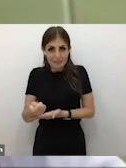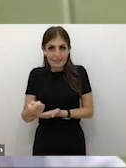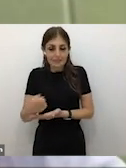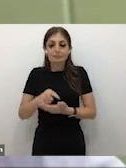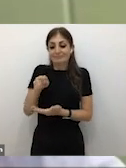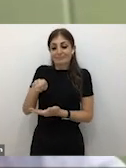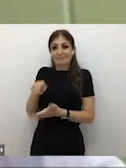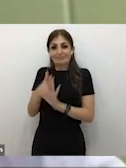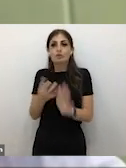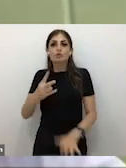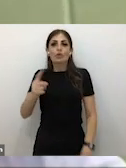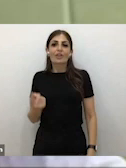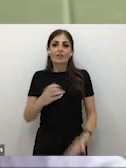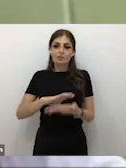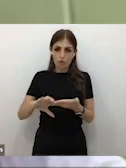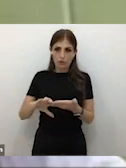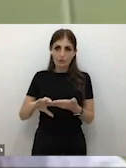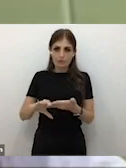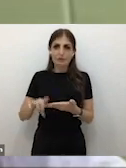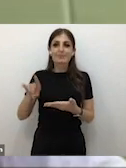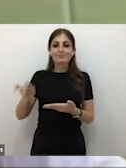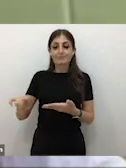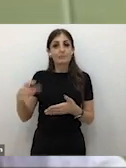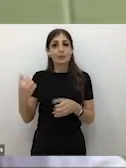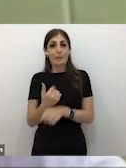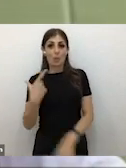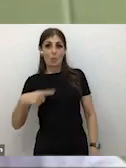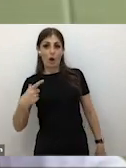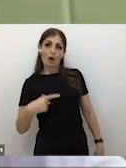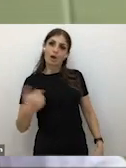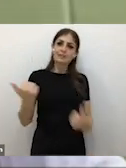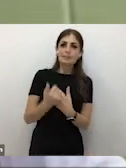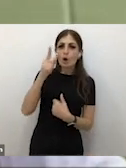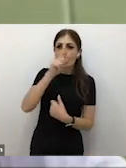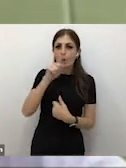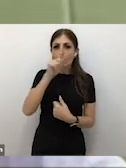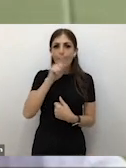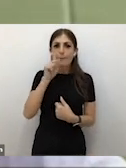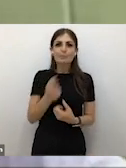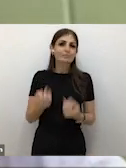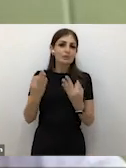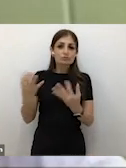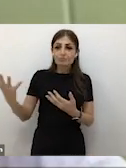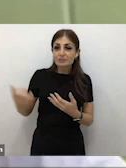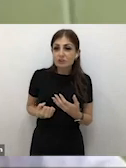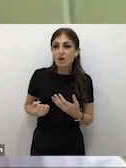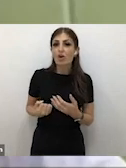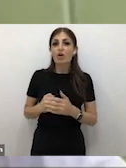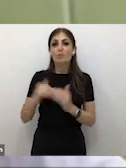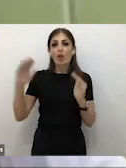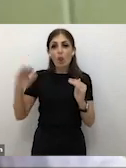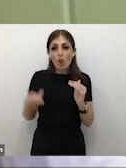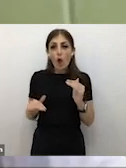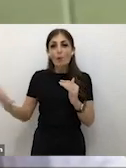this payment is $2,000 and it's designed to support people who are unwaged, underemployed, or on a low